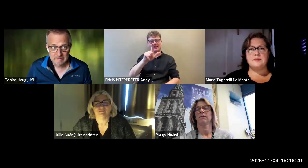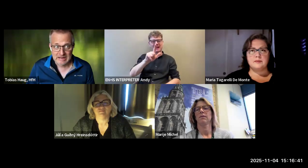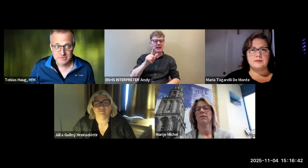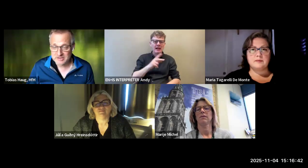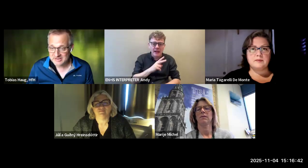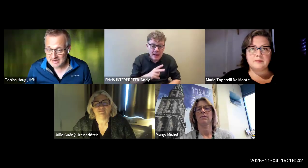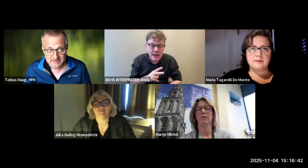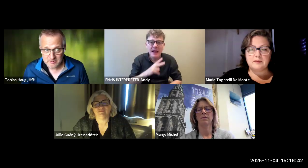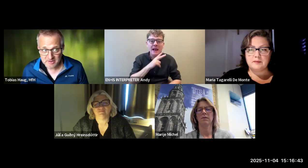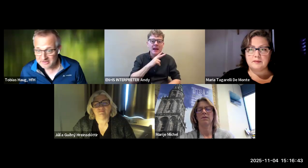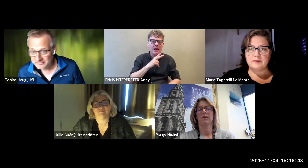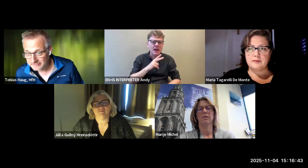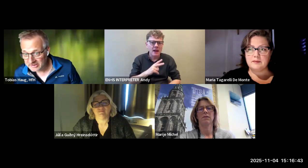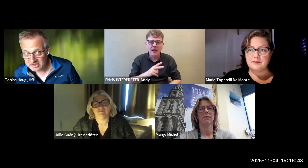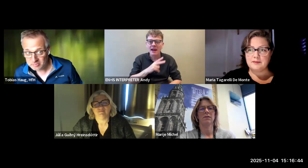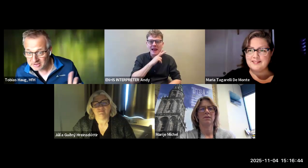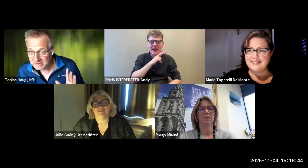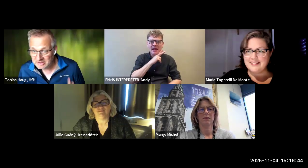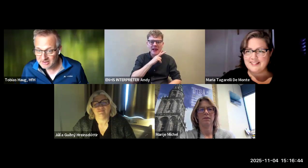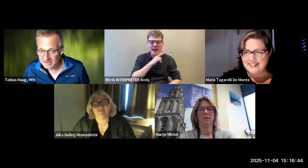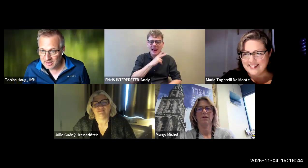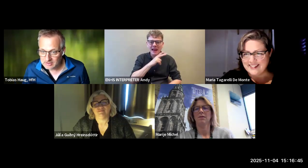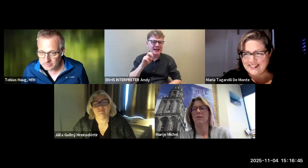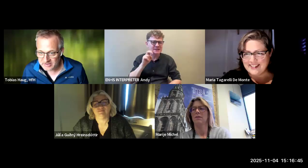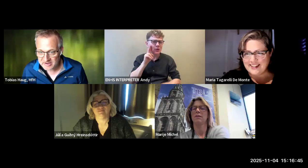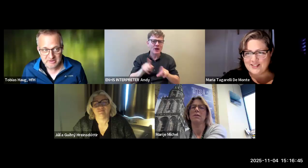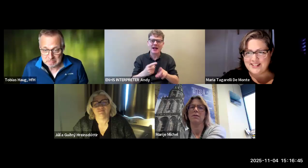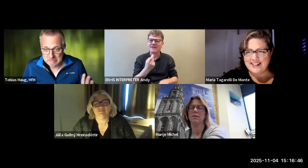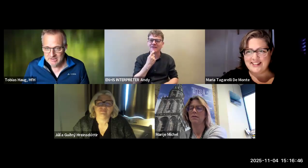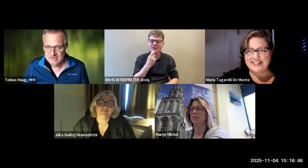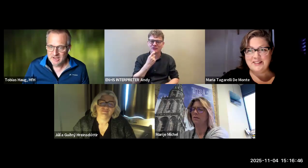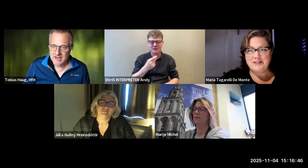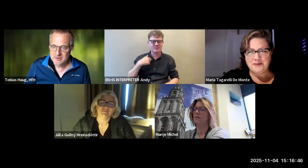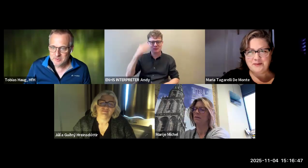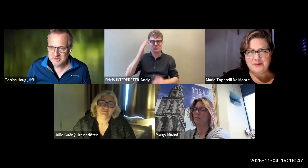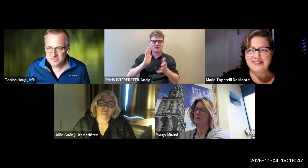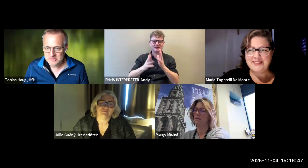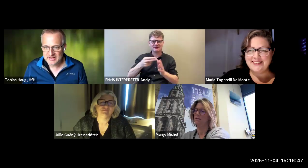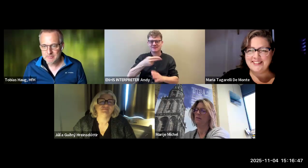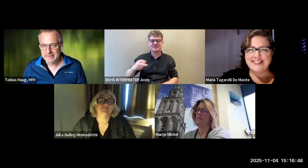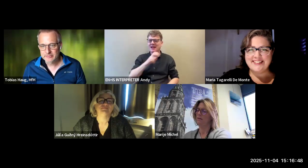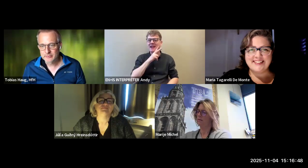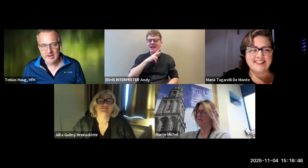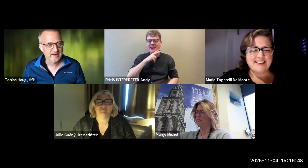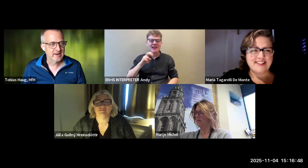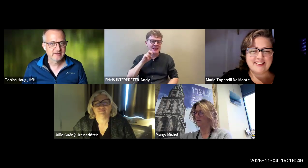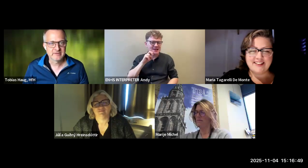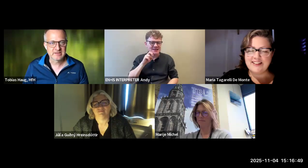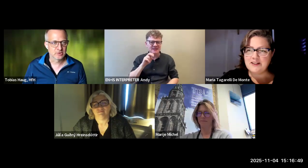Lisa. I'll try the last name, I guess Finnish maybe, Halkusari. What do you use as a platform for